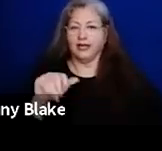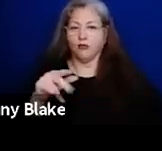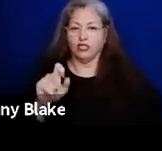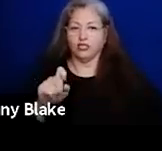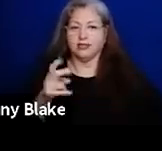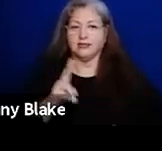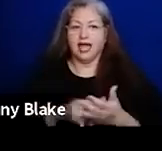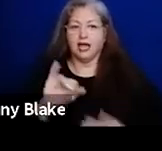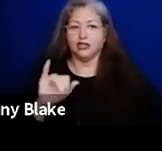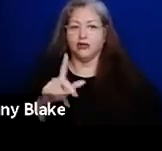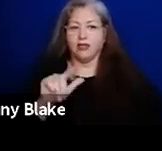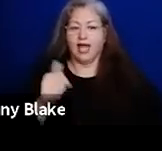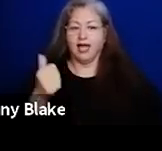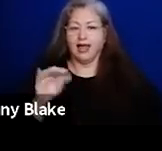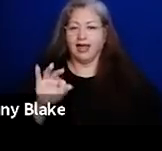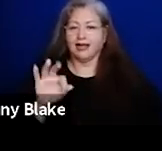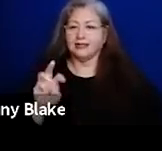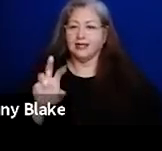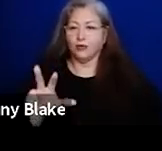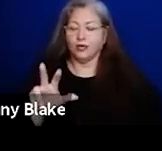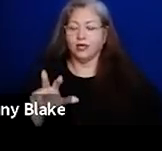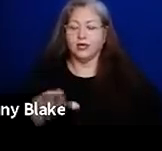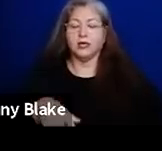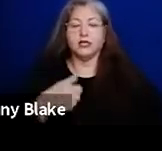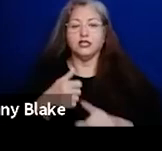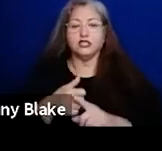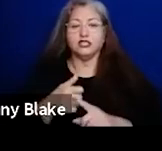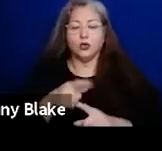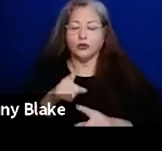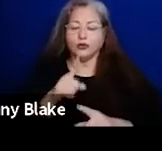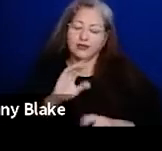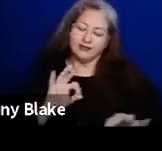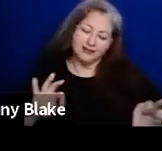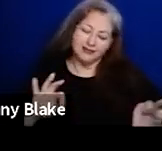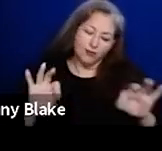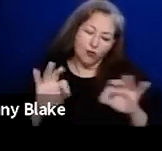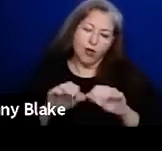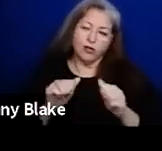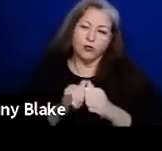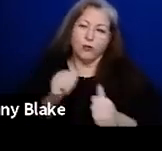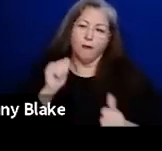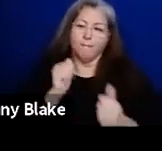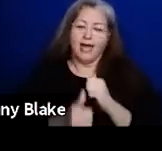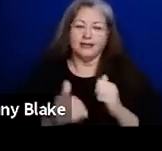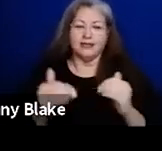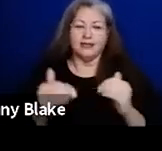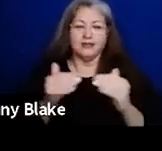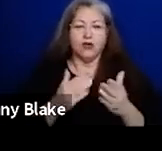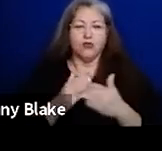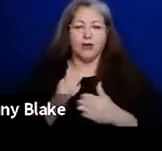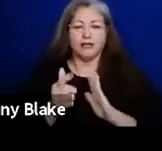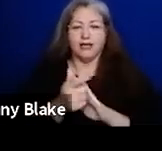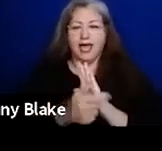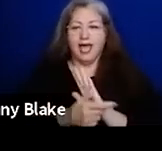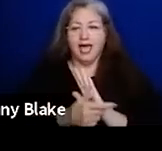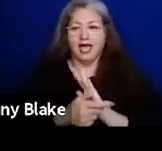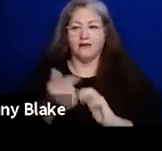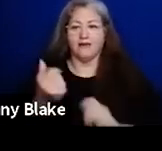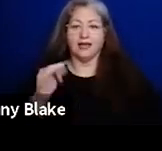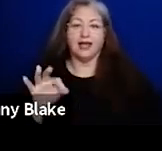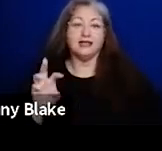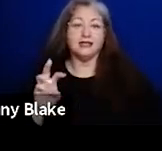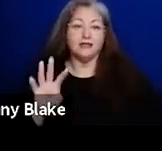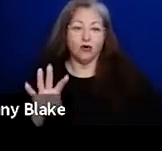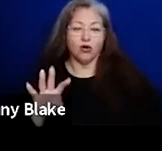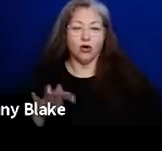in July 1963, and she was instrumental in the passage of the Civil Rights Act of 1964.